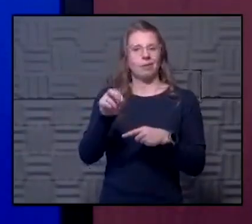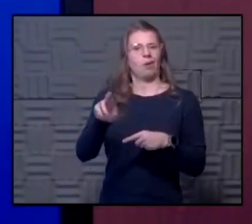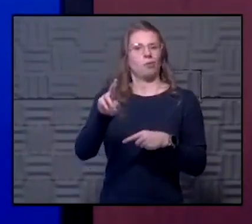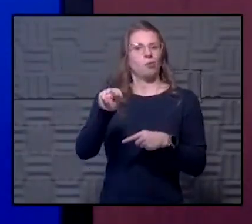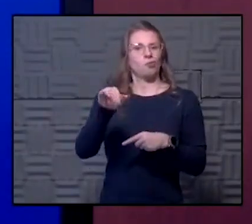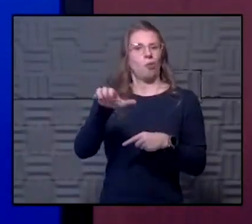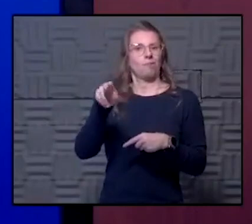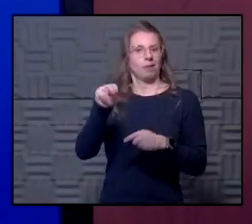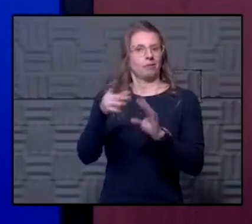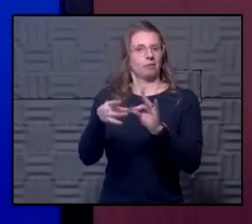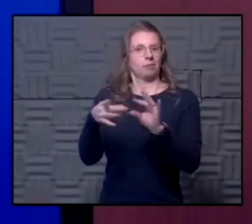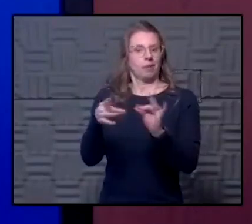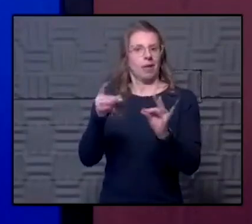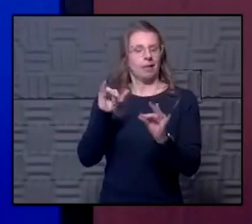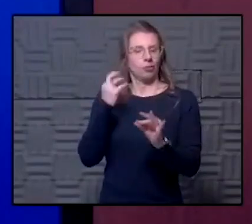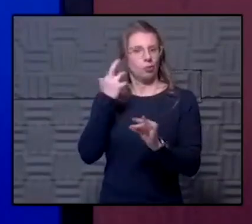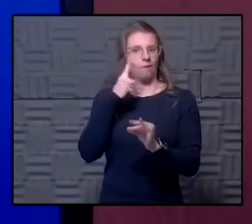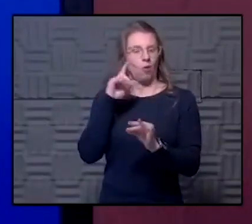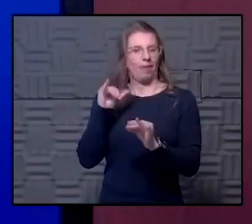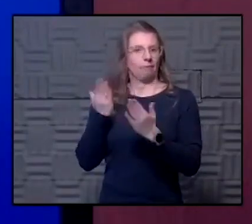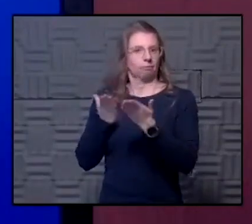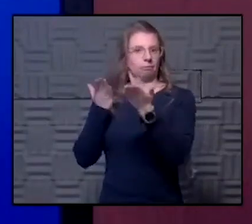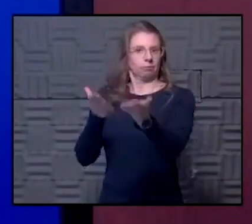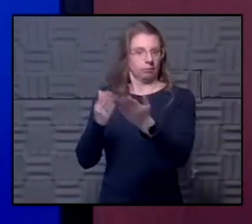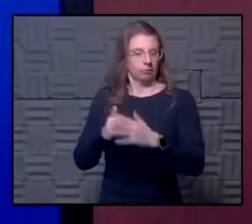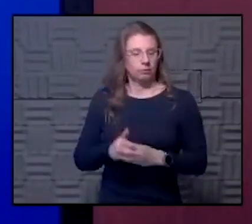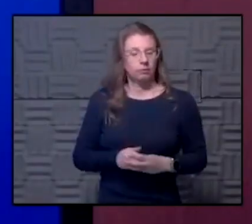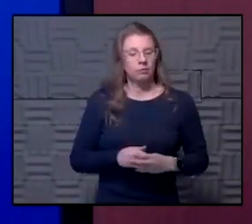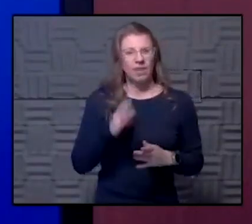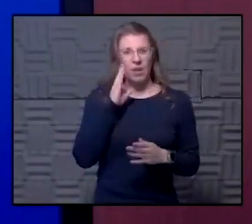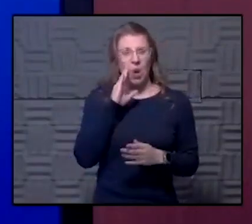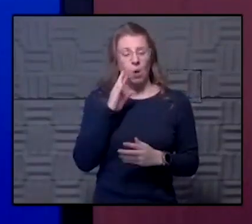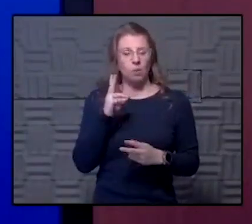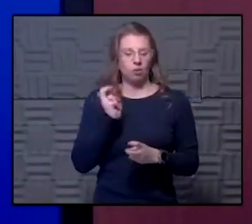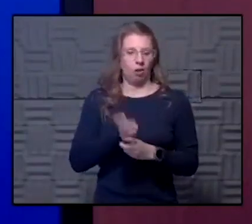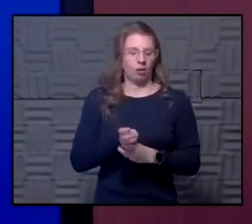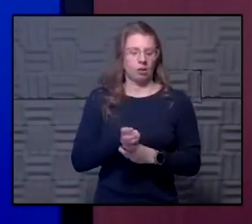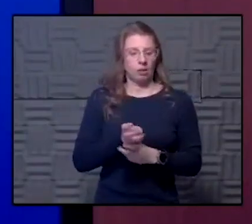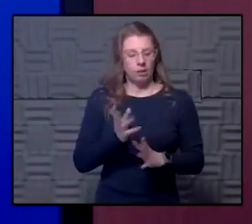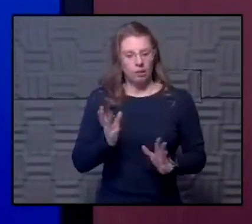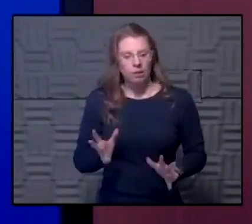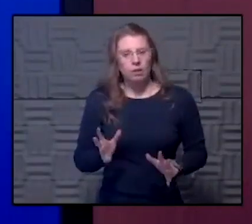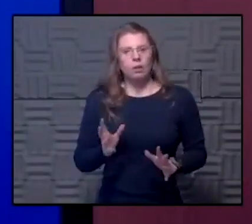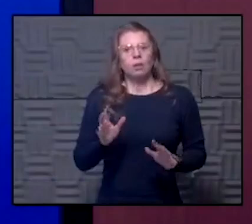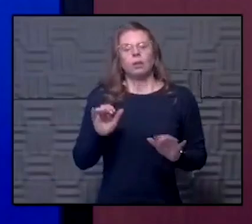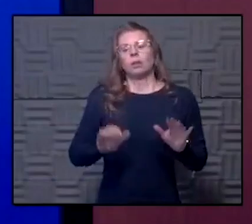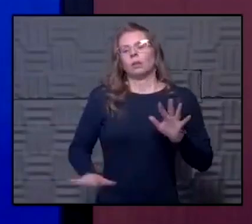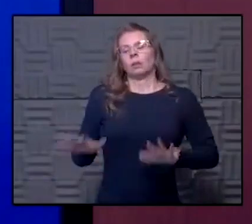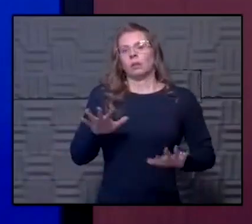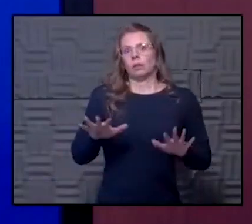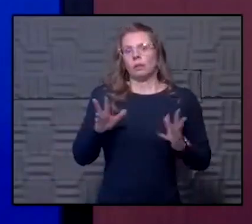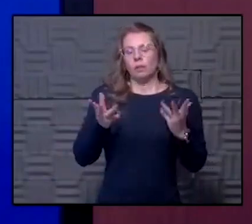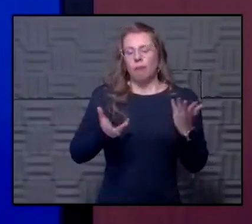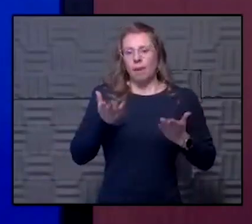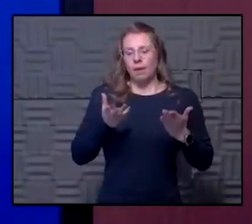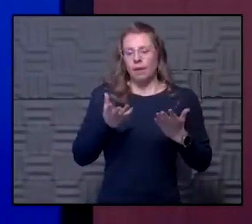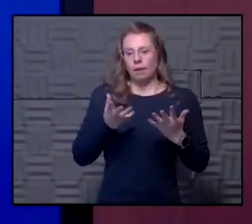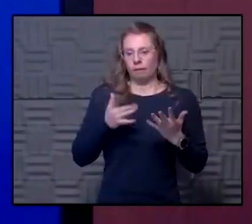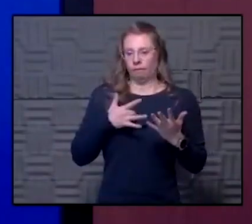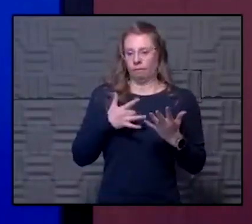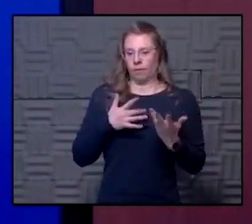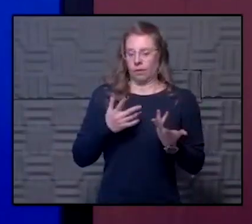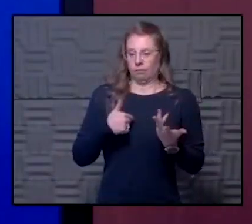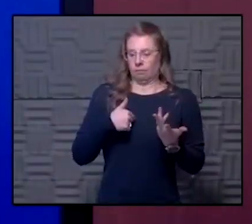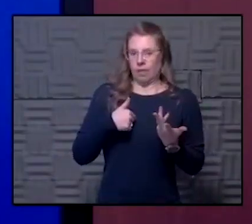reason for that recommendation. So I know that it's hard to hear. You might not be at as high of risk